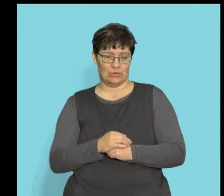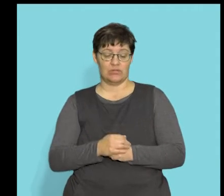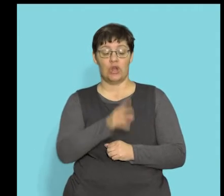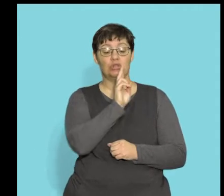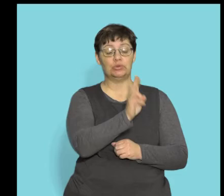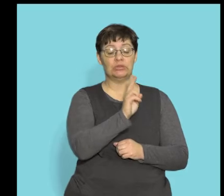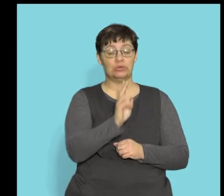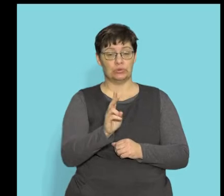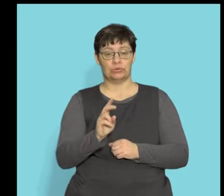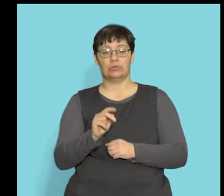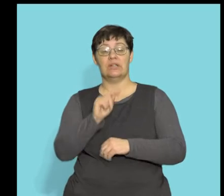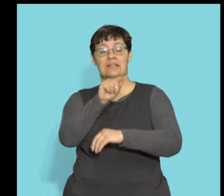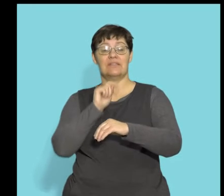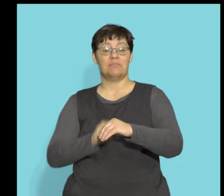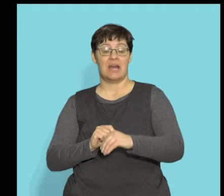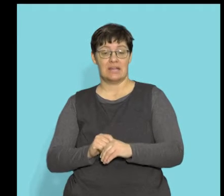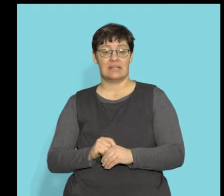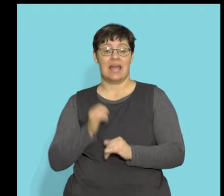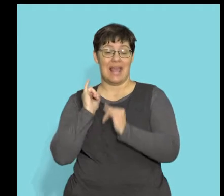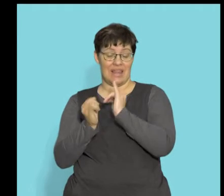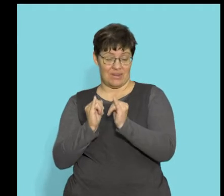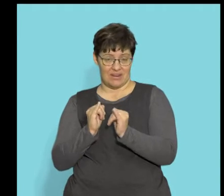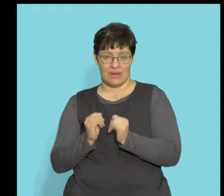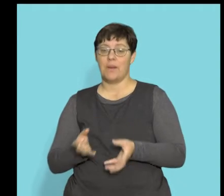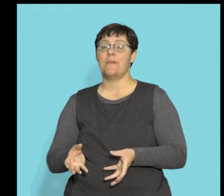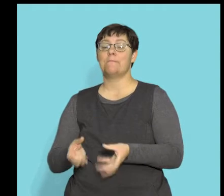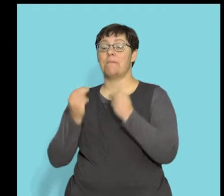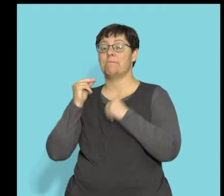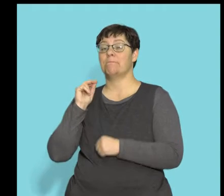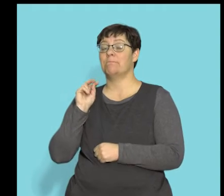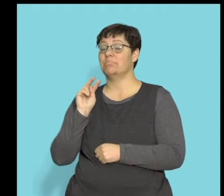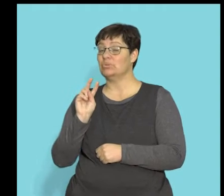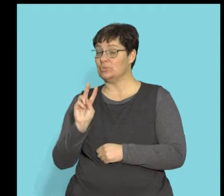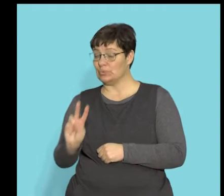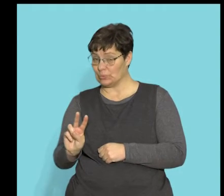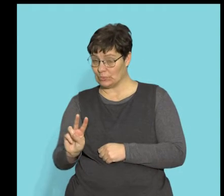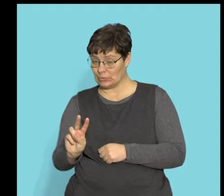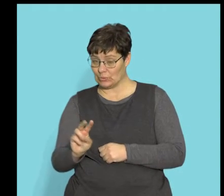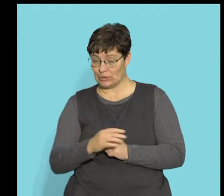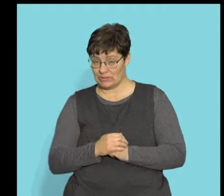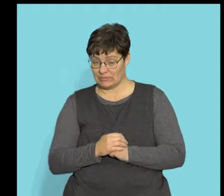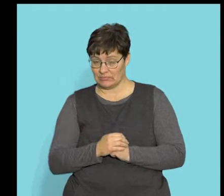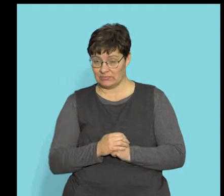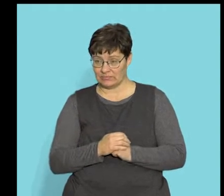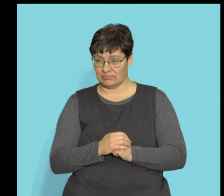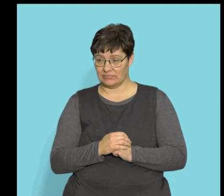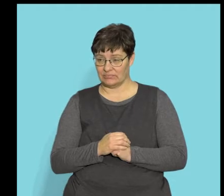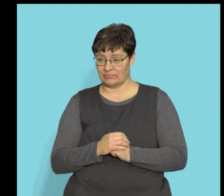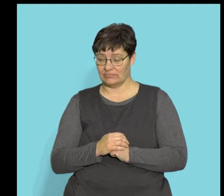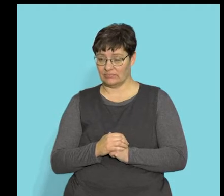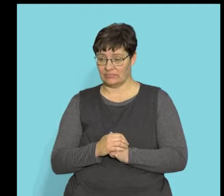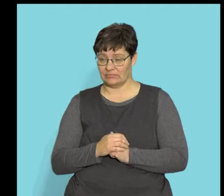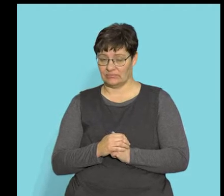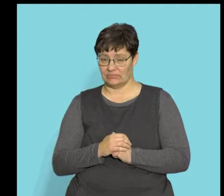So that means that I'm going to have 22 divided by 11. We're dividing by 11 because the height of the can is 11. So we're going to be able